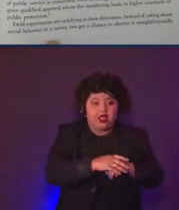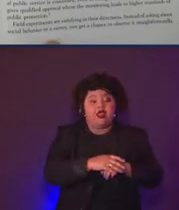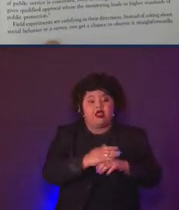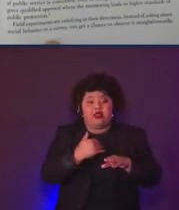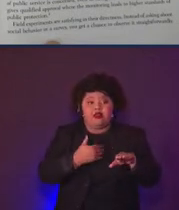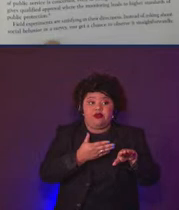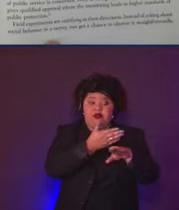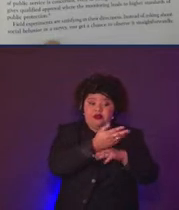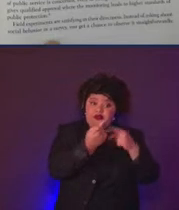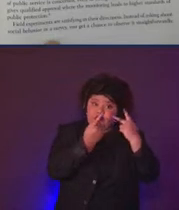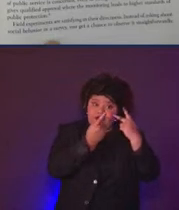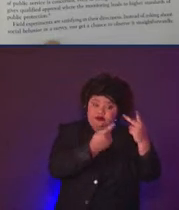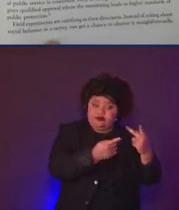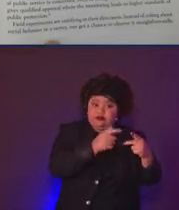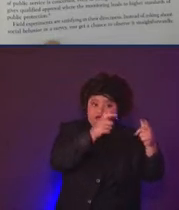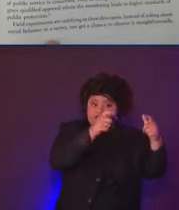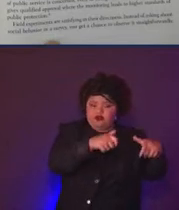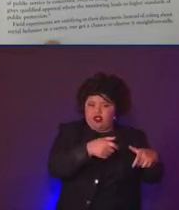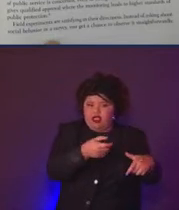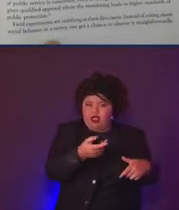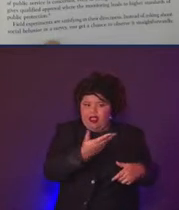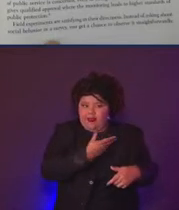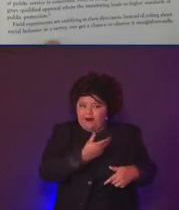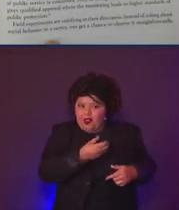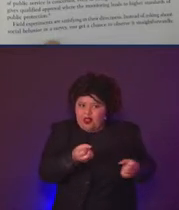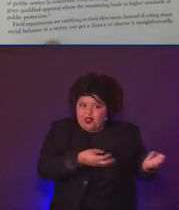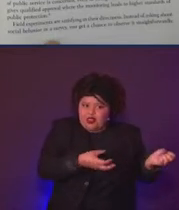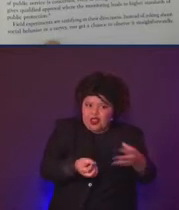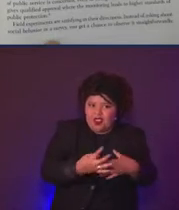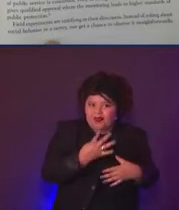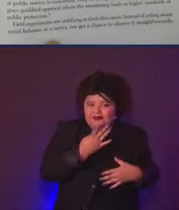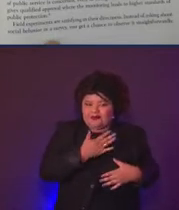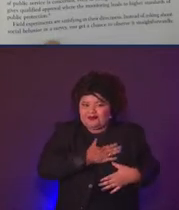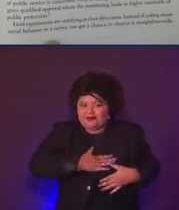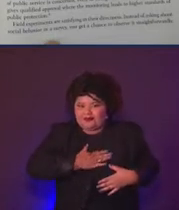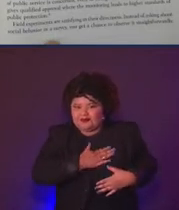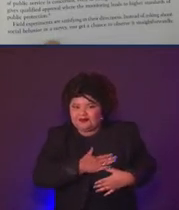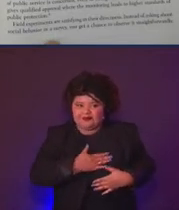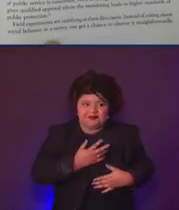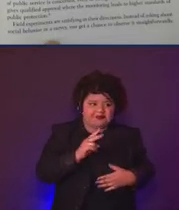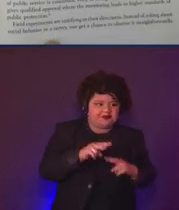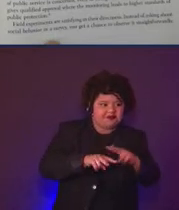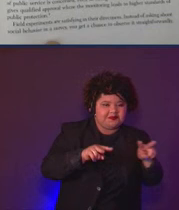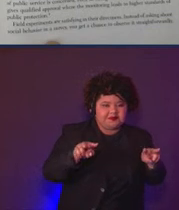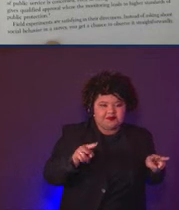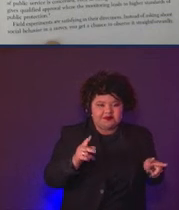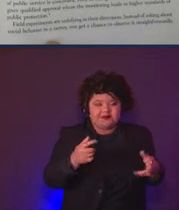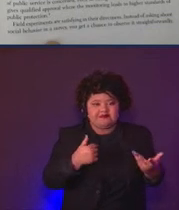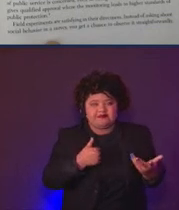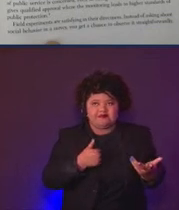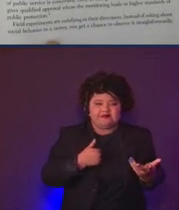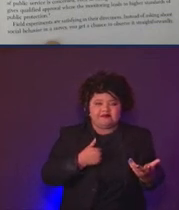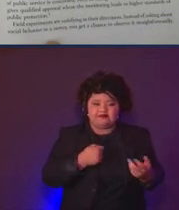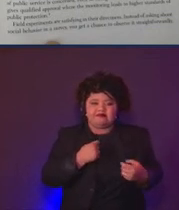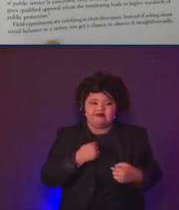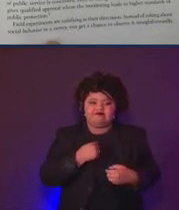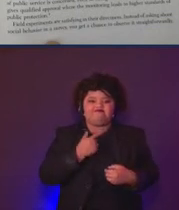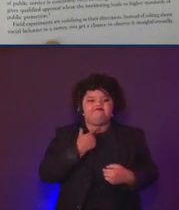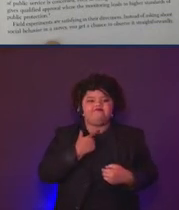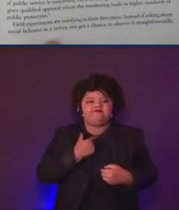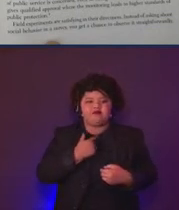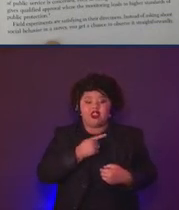I told my new friends about it, they all wanted me to get them fake IDs the next time I visited Miami. So I brought them all back fake IDs to Chapel